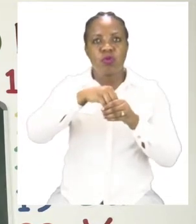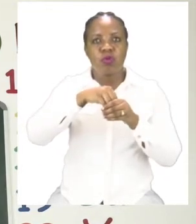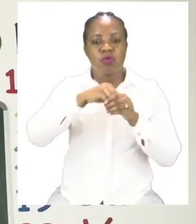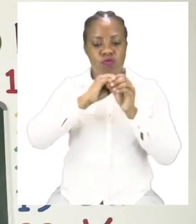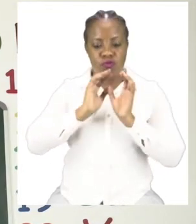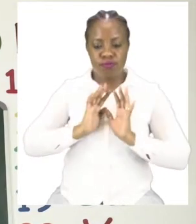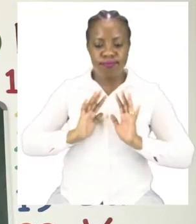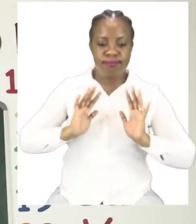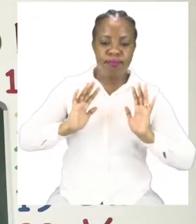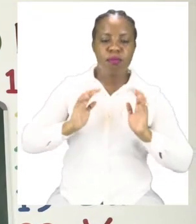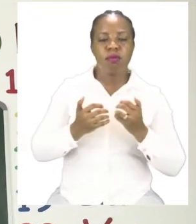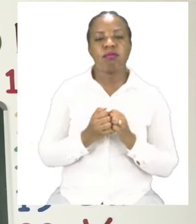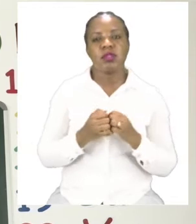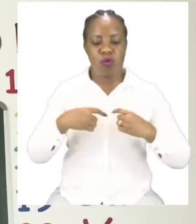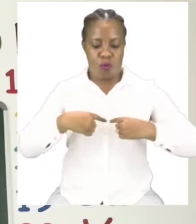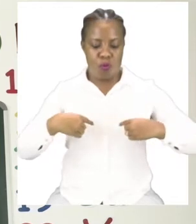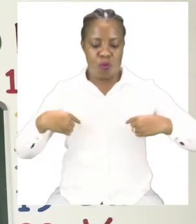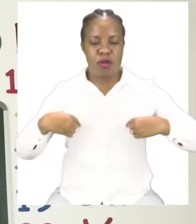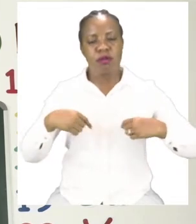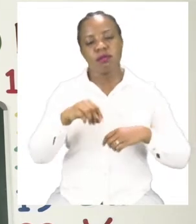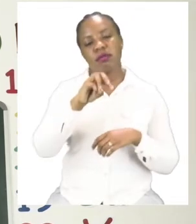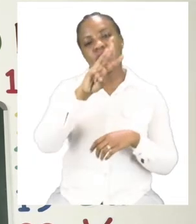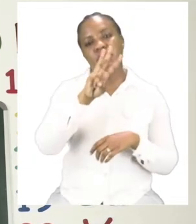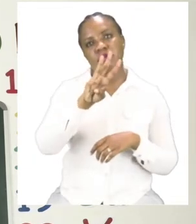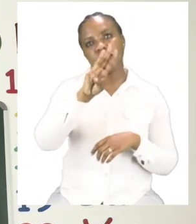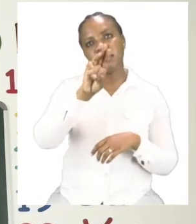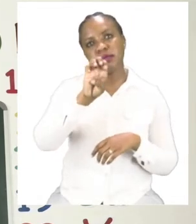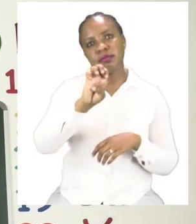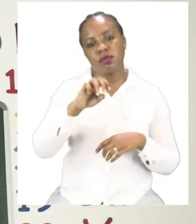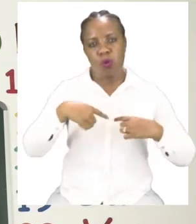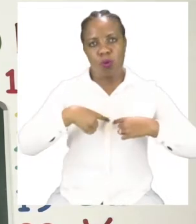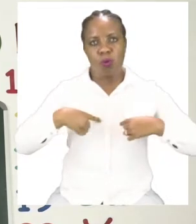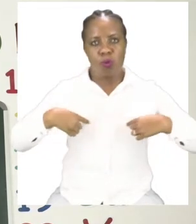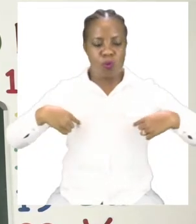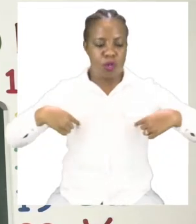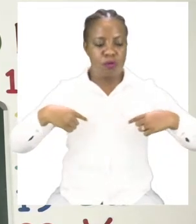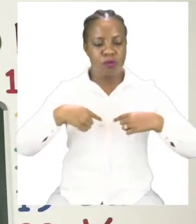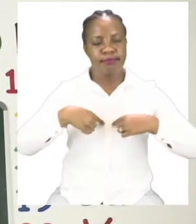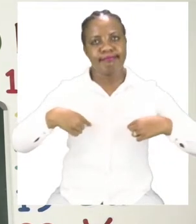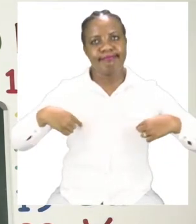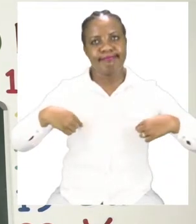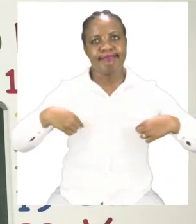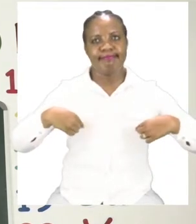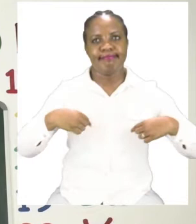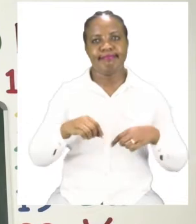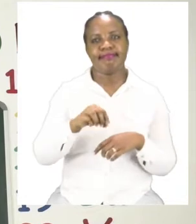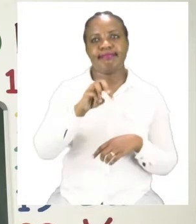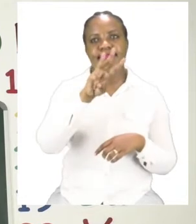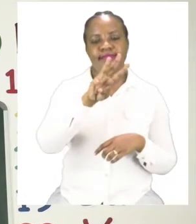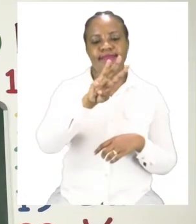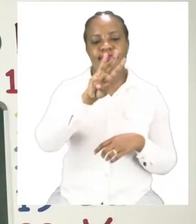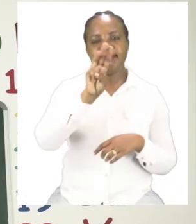the word we. Let's point. We.